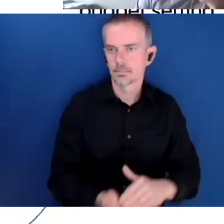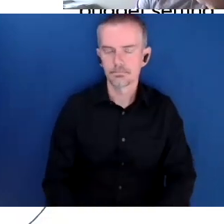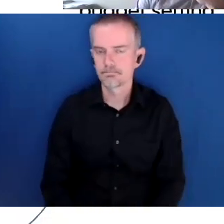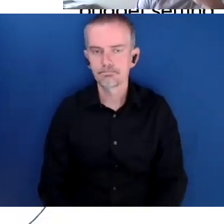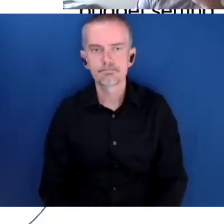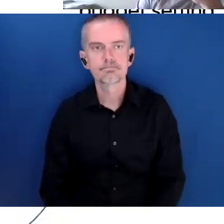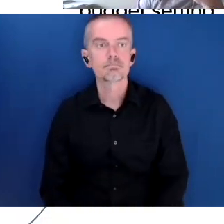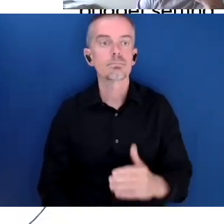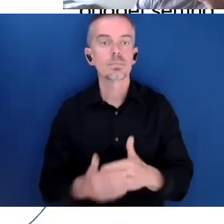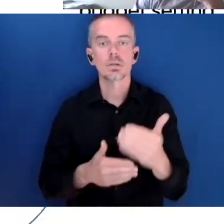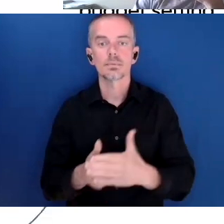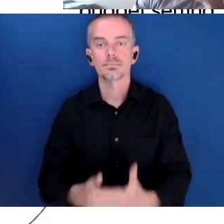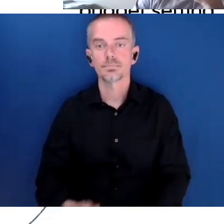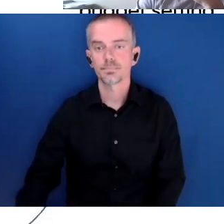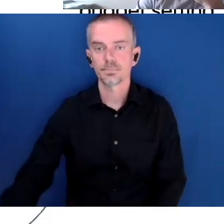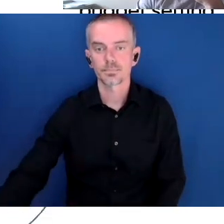Next slide, please.